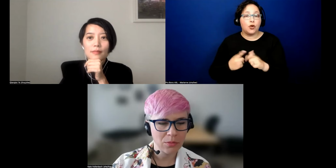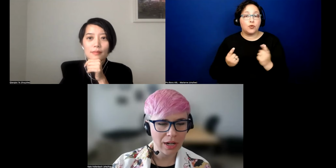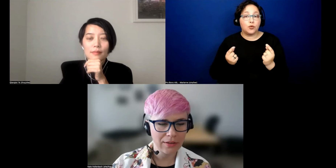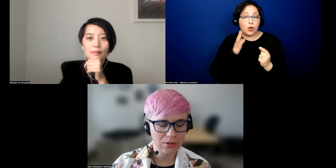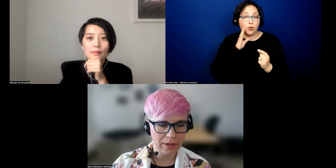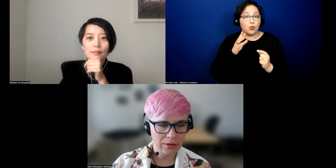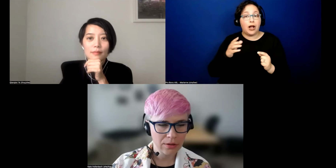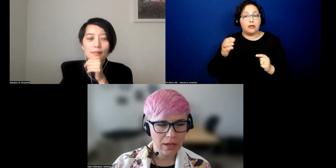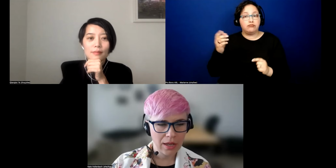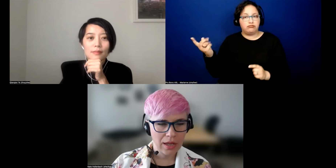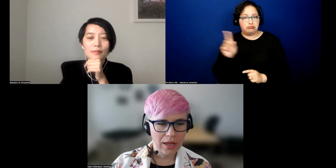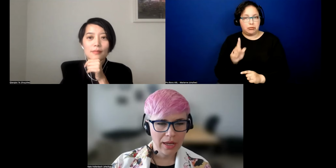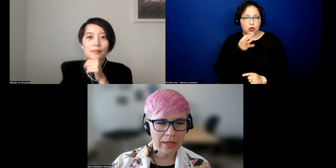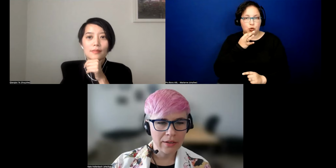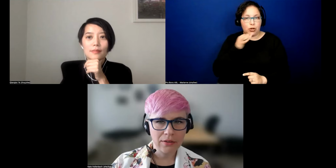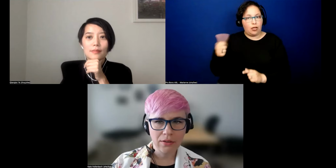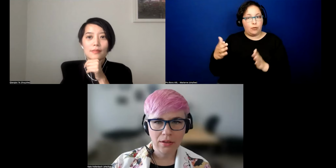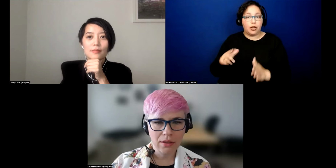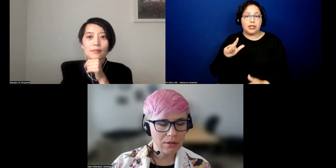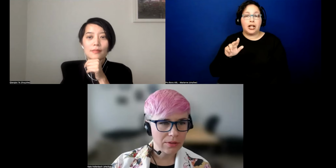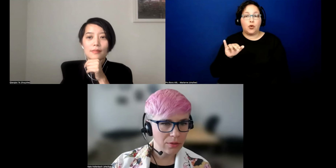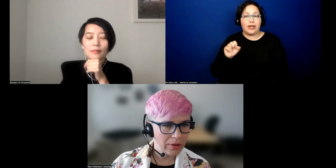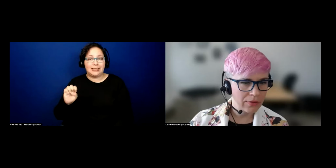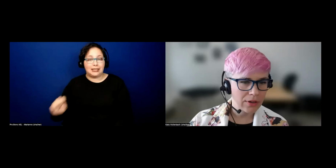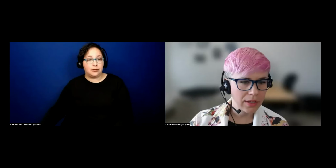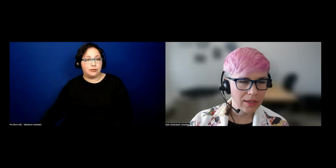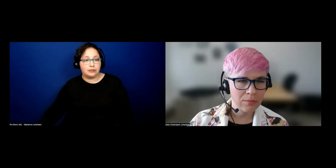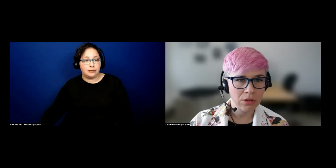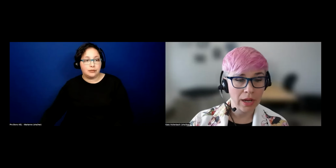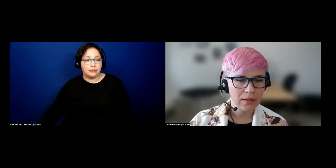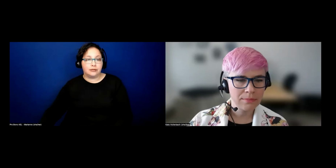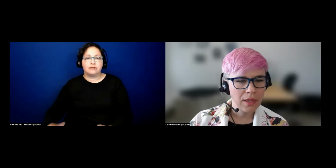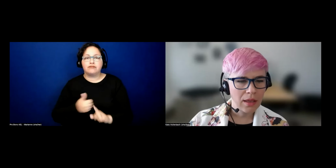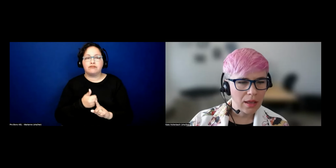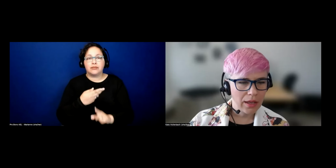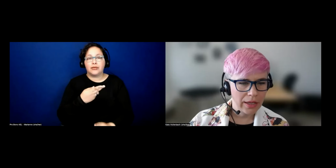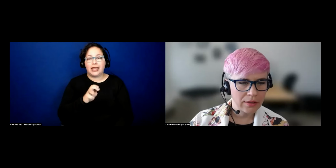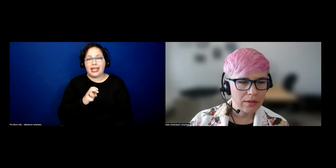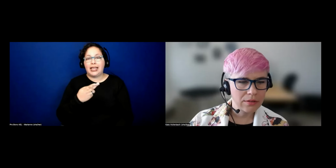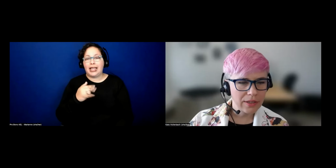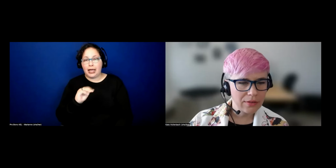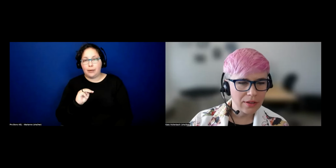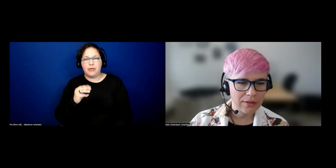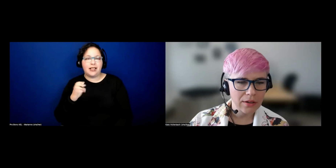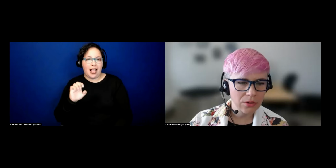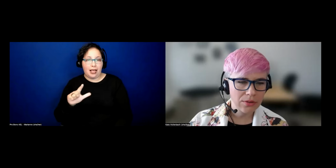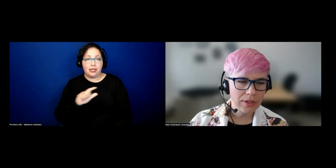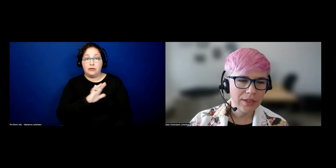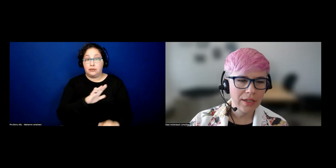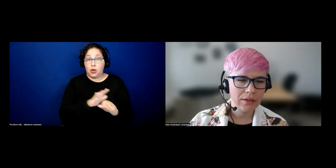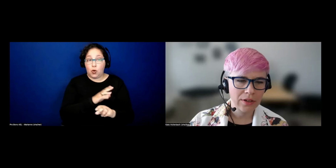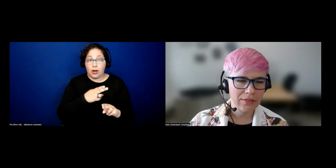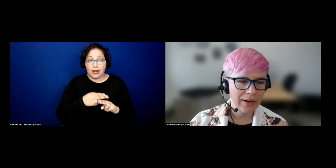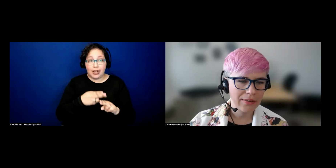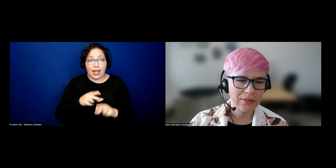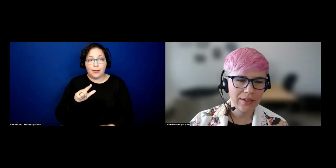Luis Morales-Navarro, and Luis's pronouns are he, him, or el. And Luis is a doctoral student in